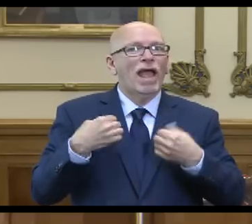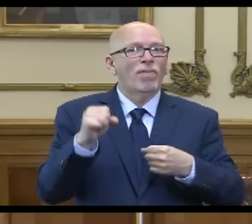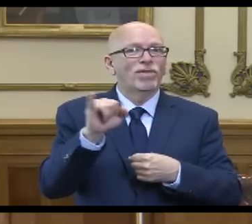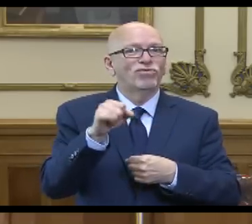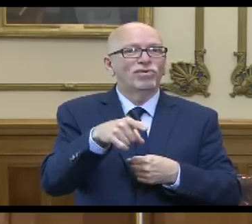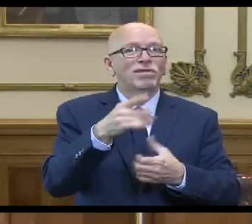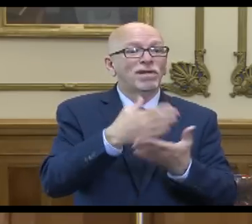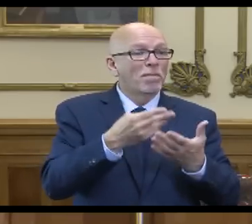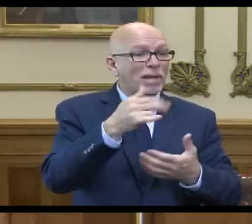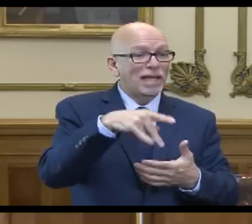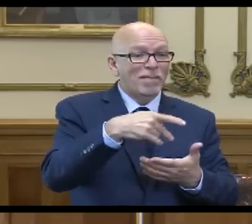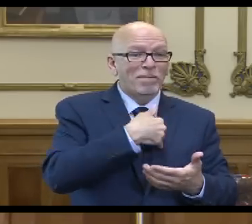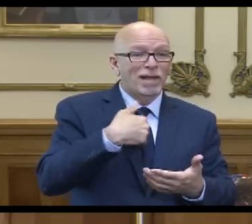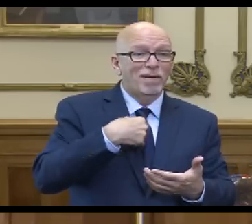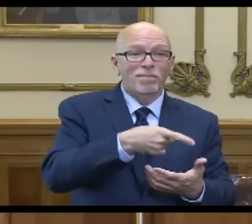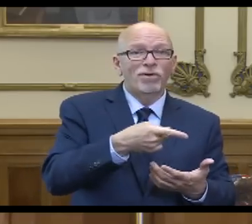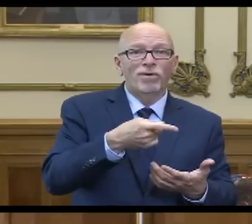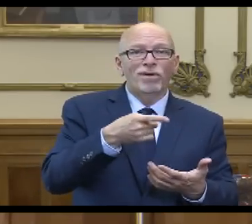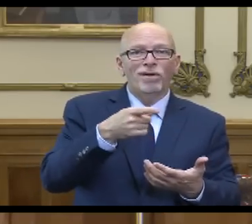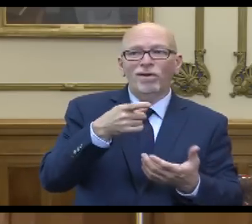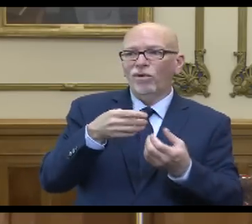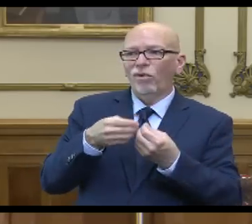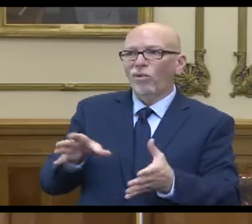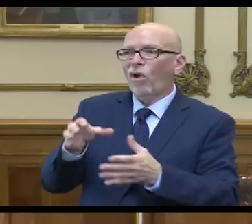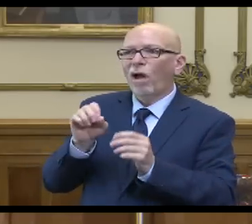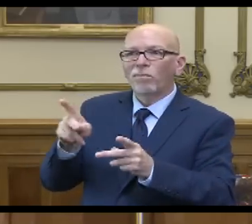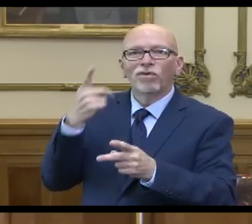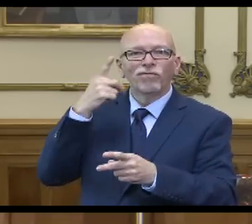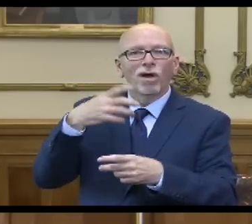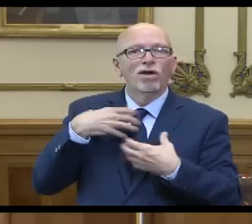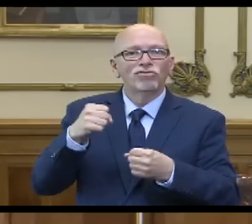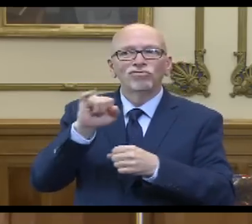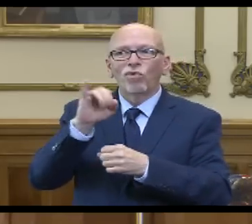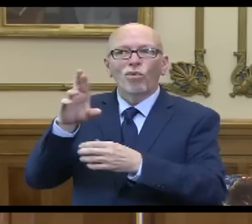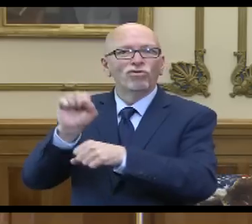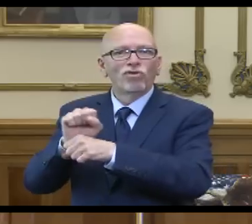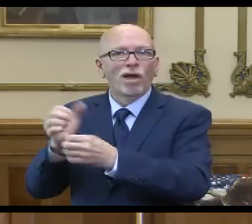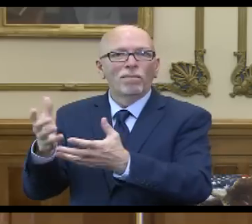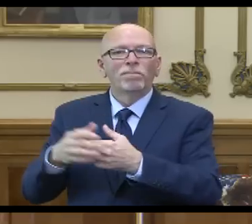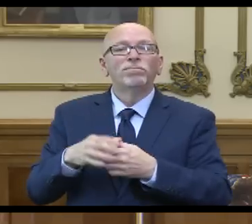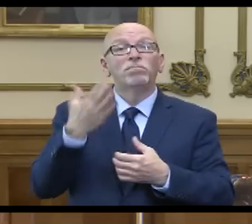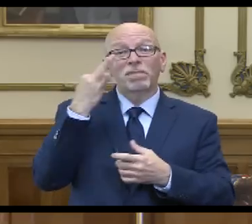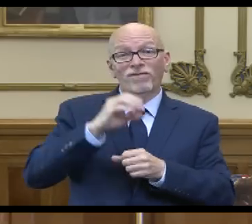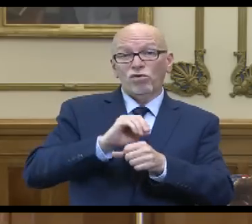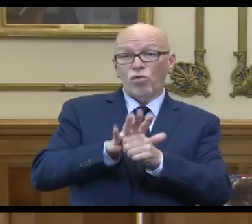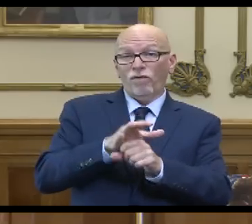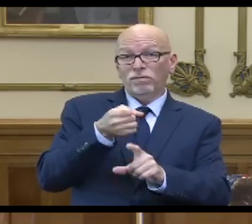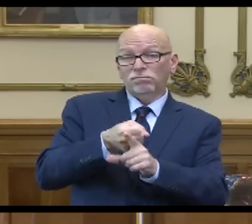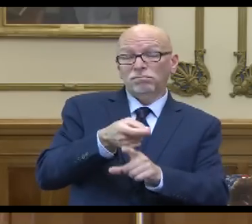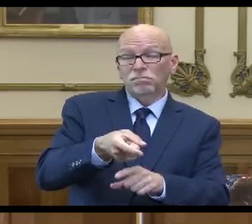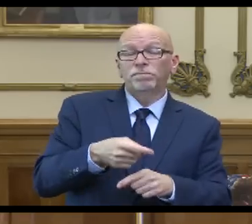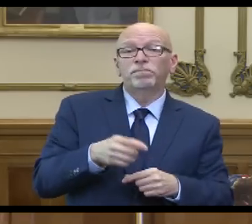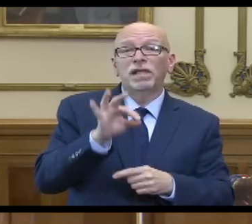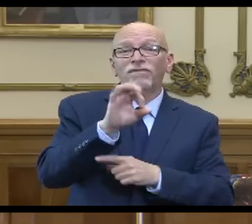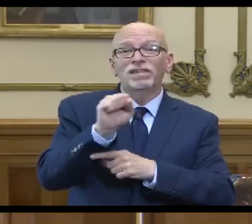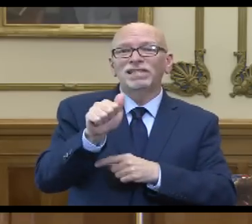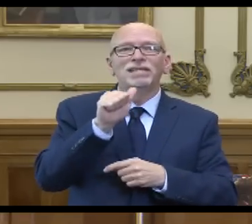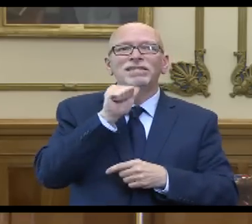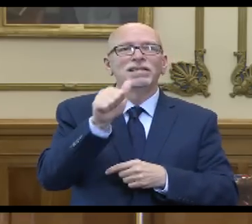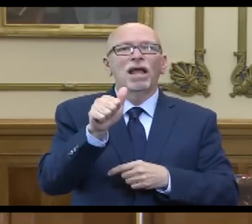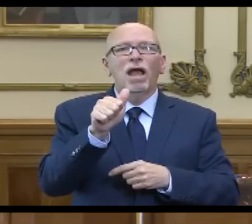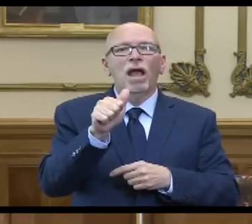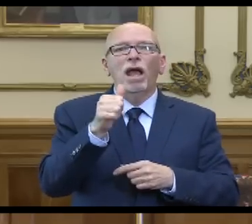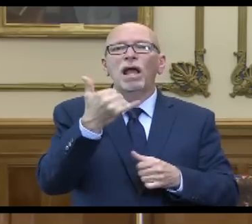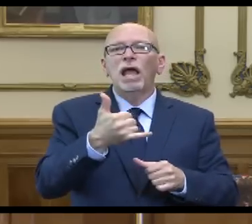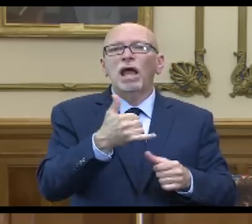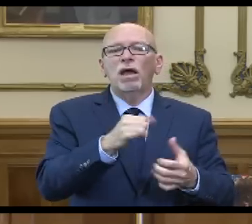HIP members from pursuing meaningful employment. Because of the COVID-19 pandemic, FSSA is not currently disenrolling